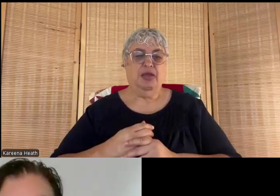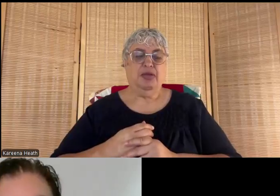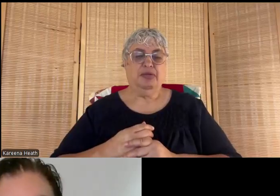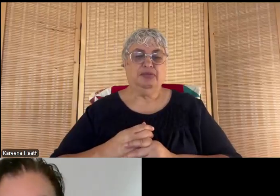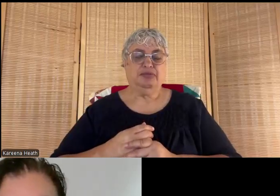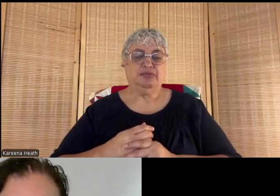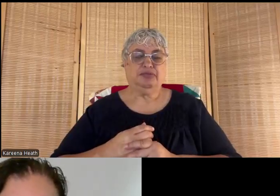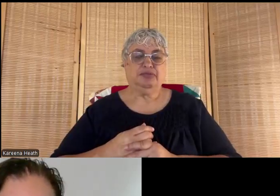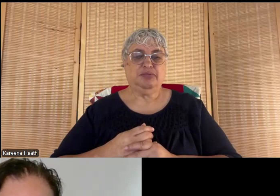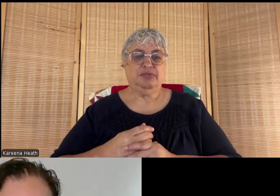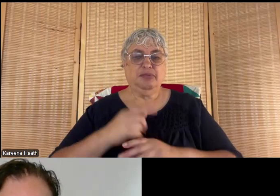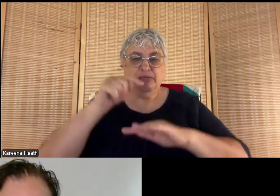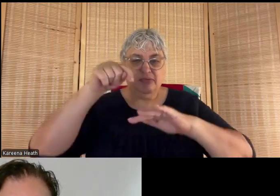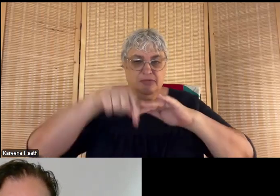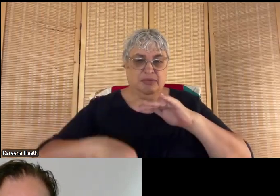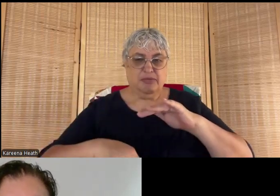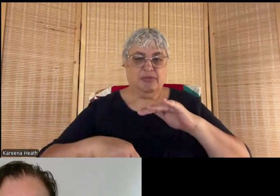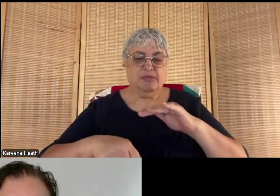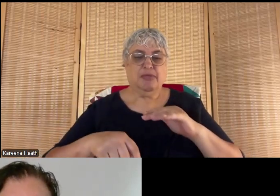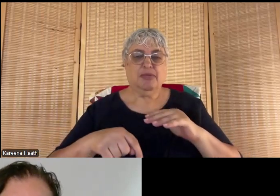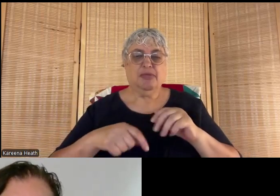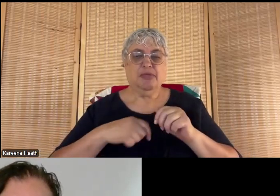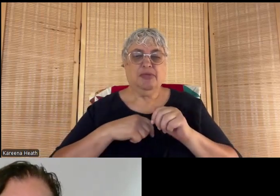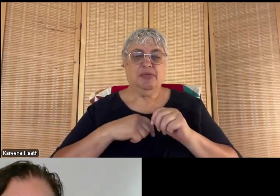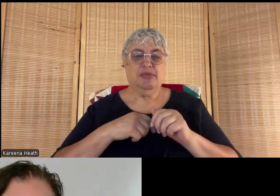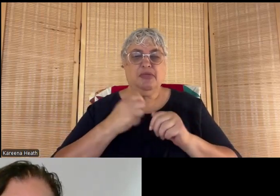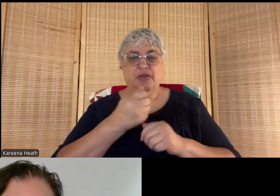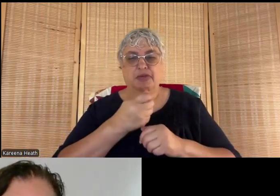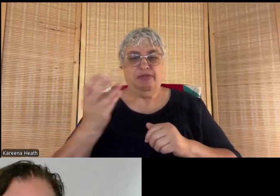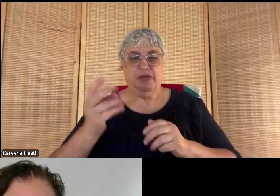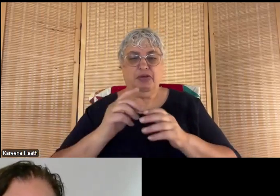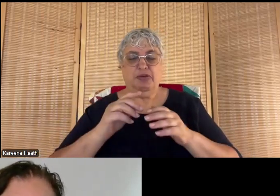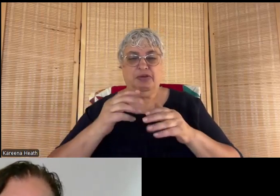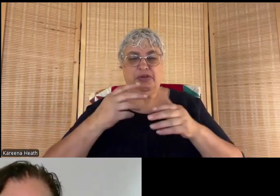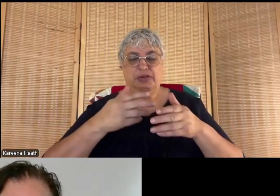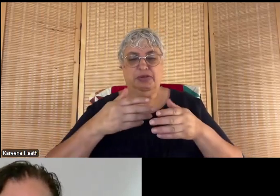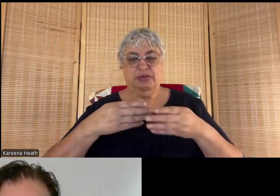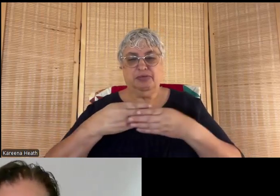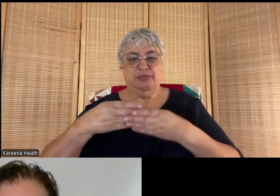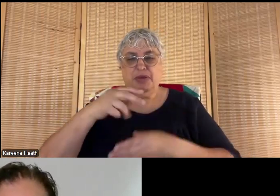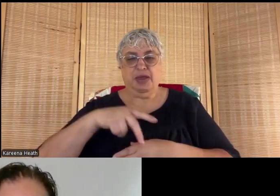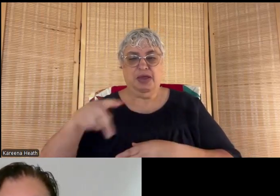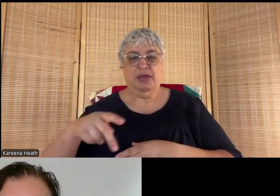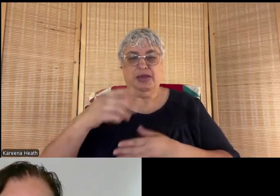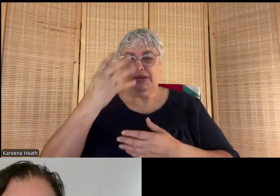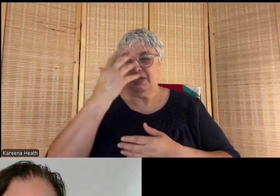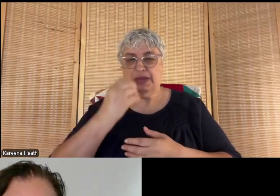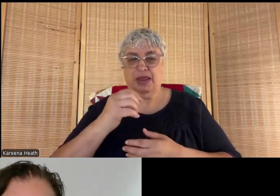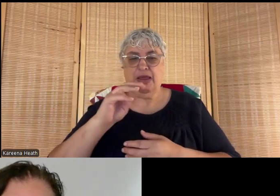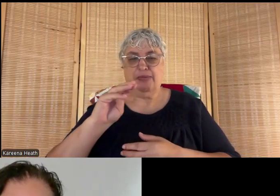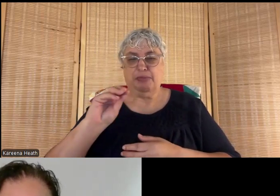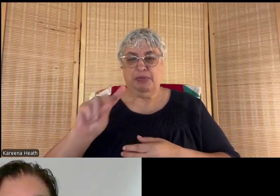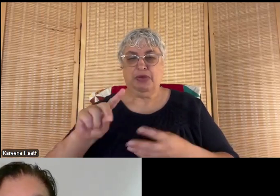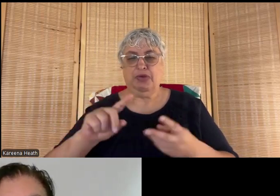going to just take a little deeper dive in the following couple of slides about sleep, mood, and pain. You may